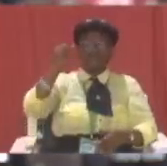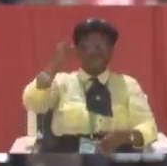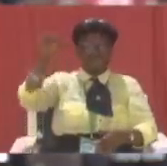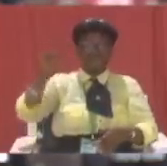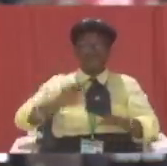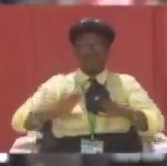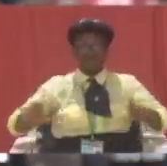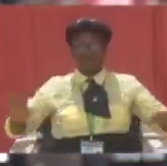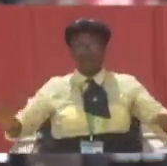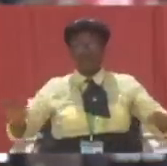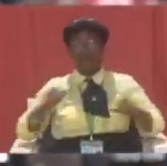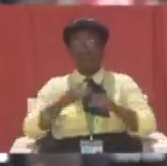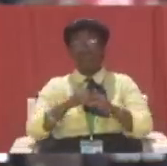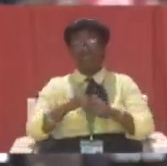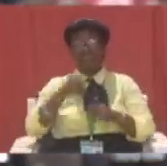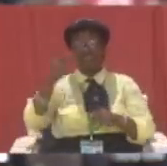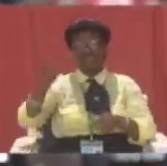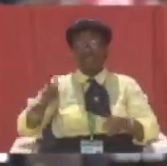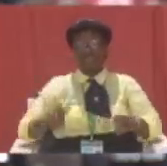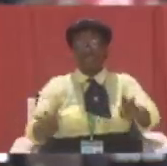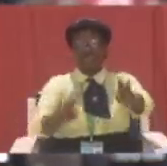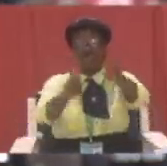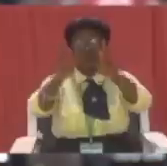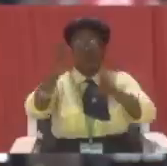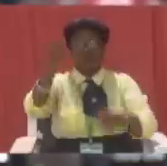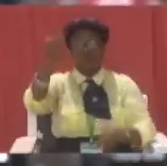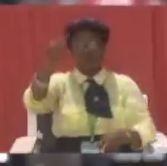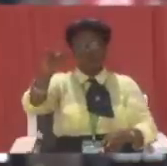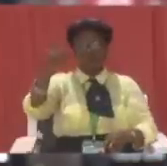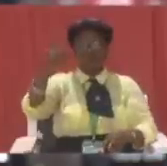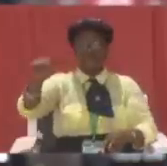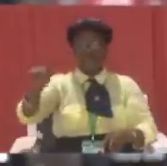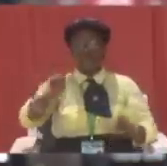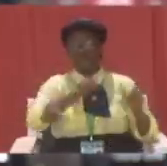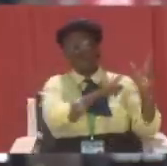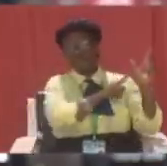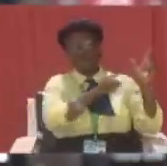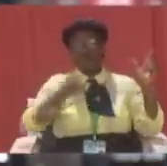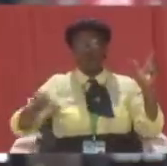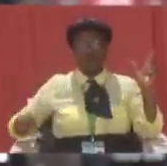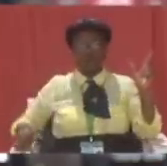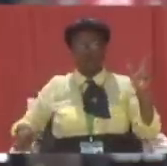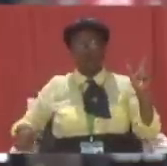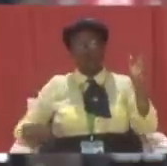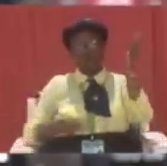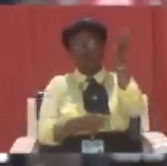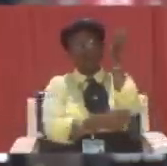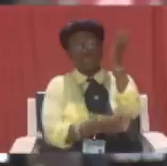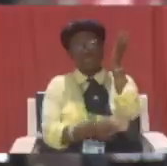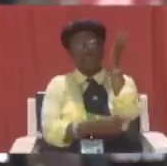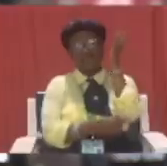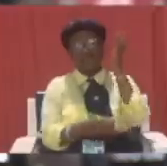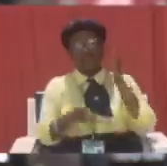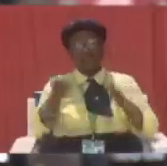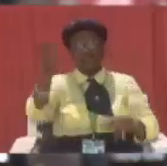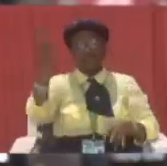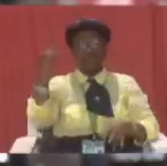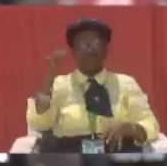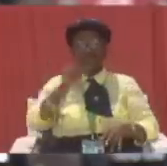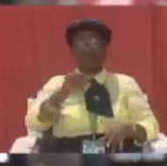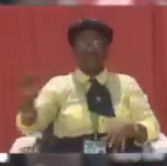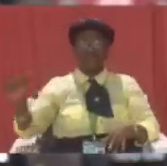A Abraham was a good